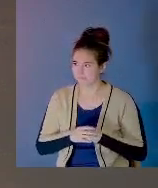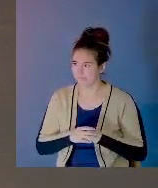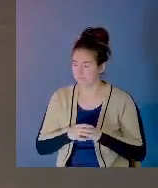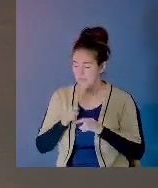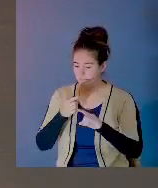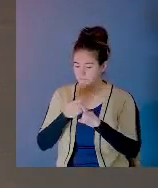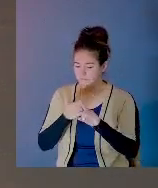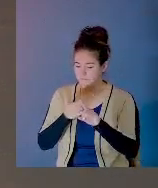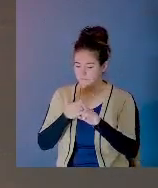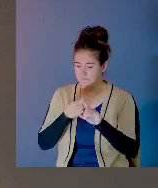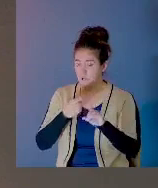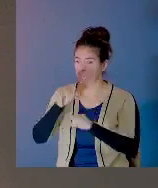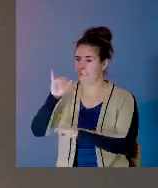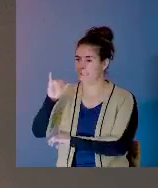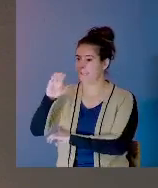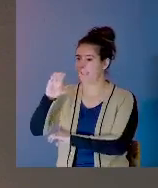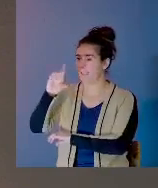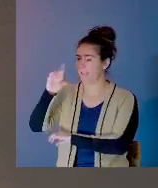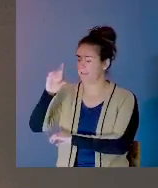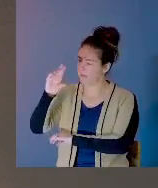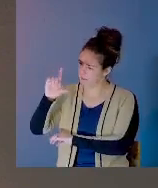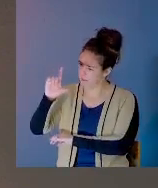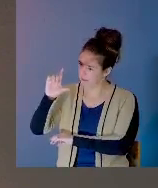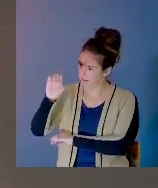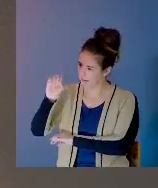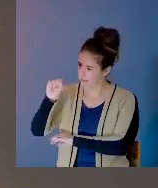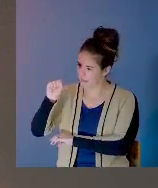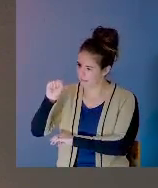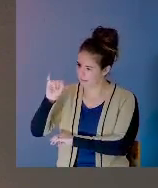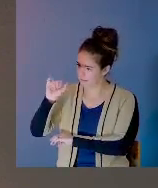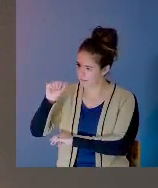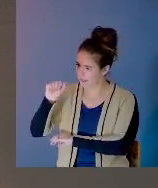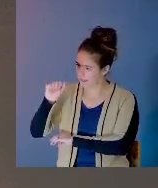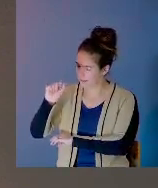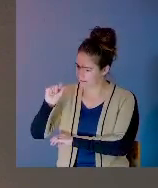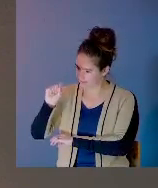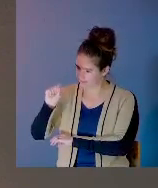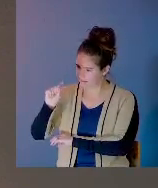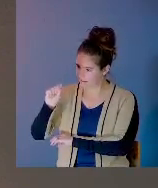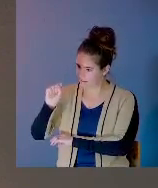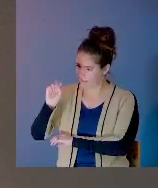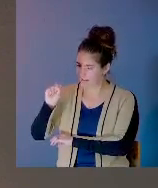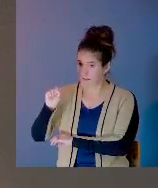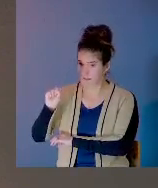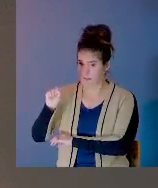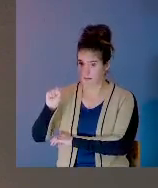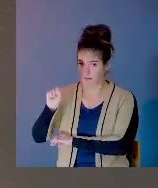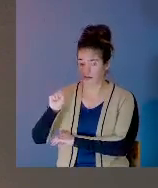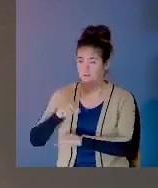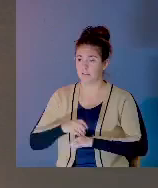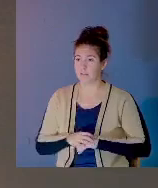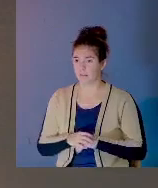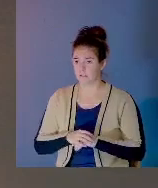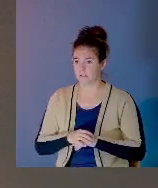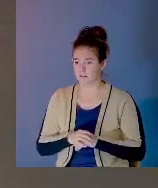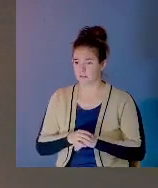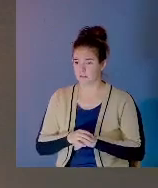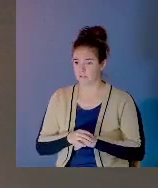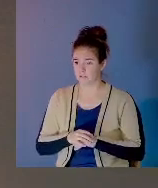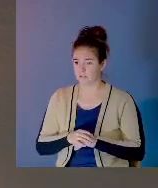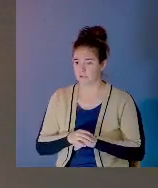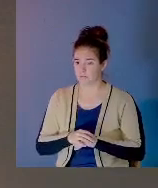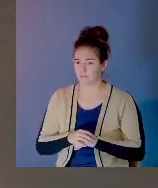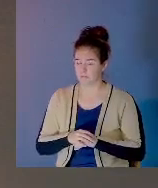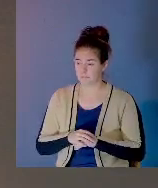Ecclesiastes chapter 4. It says here, two are better than one because they have a good reward for